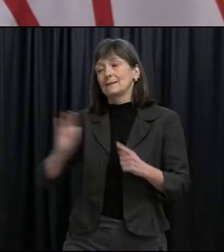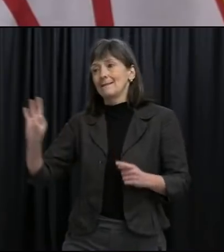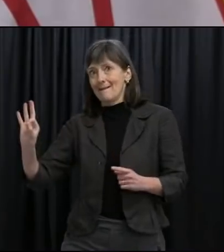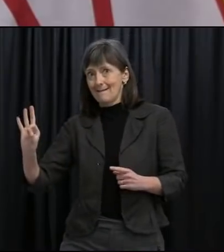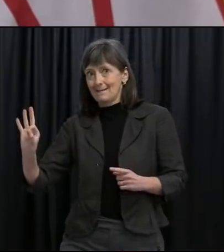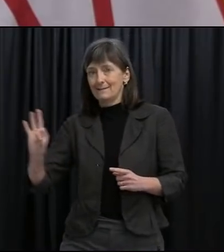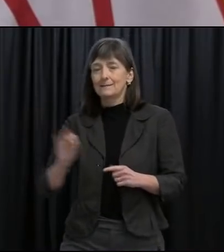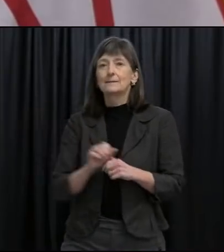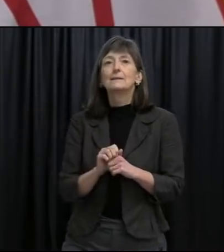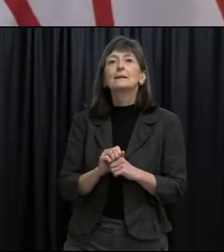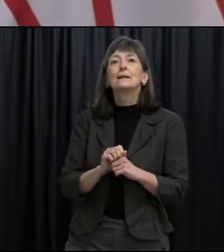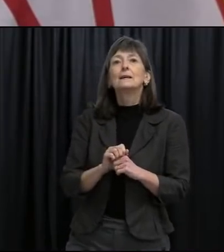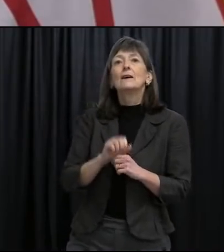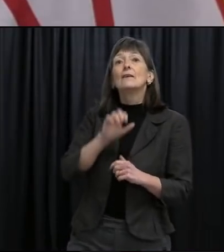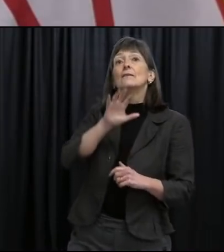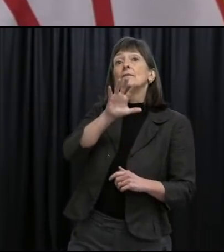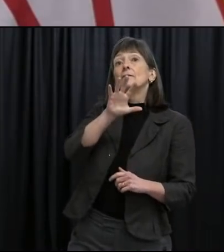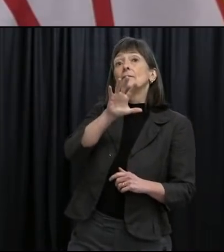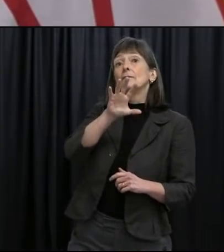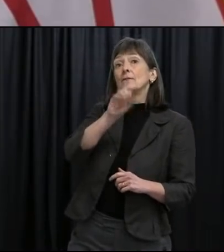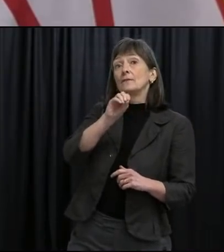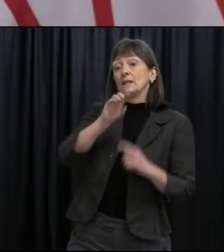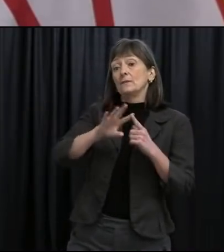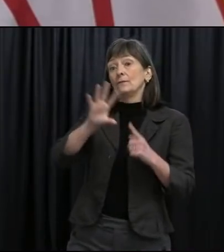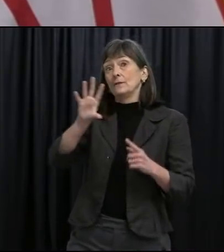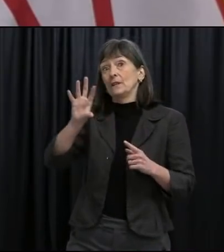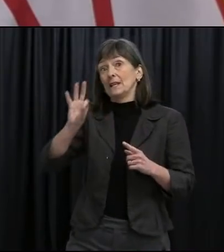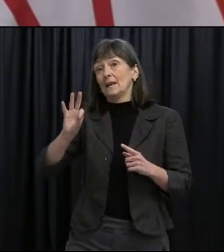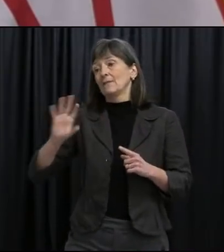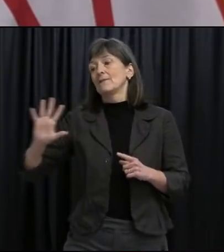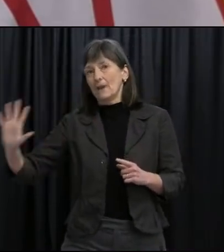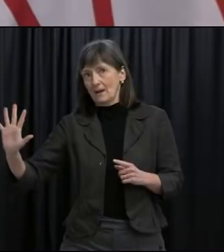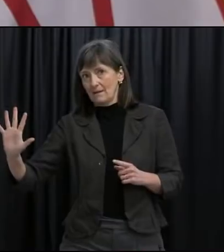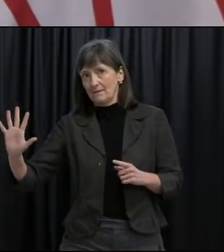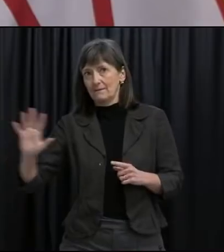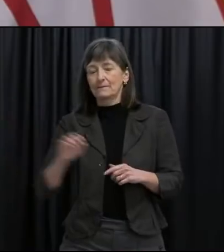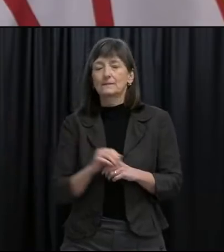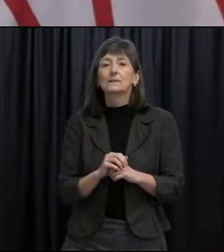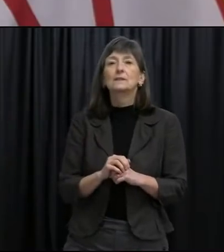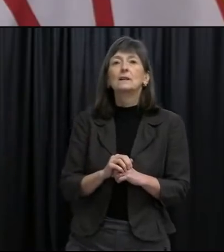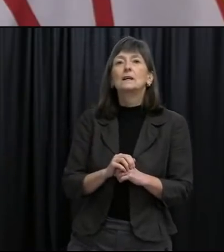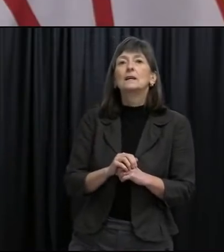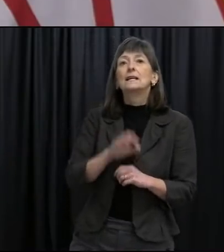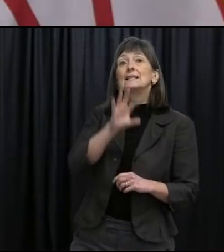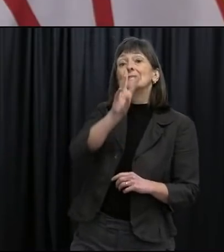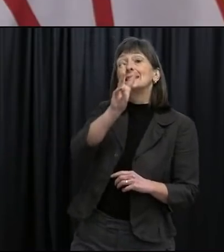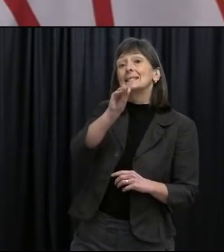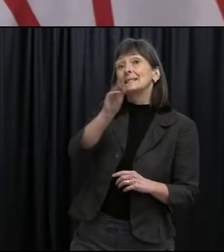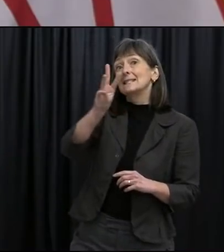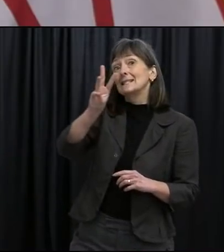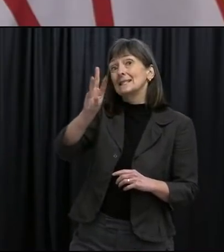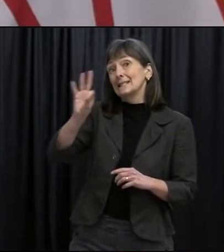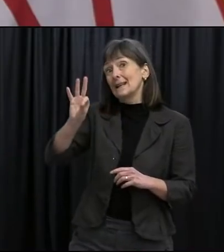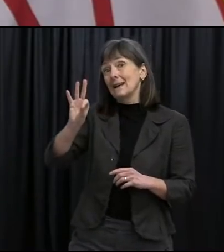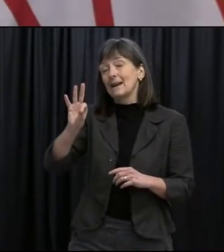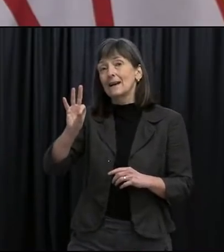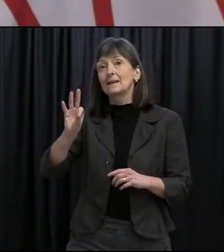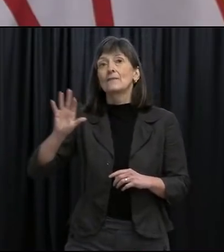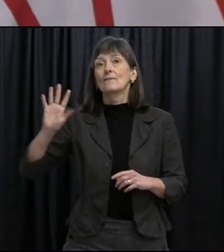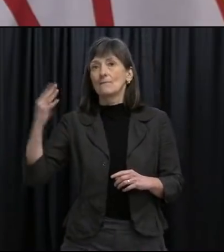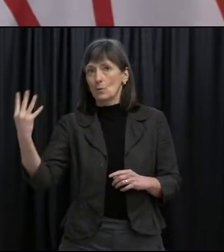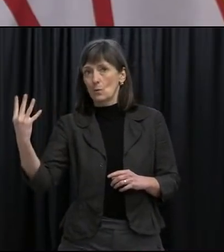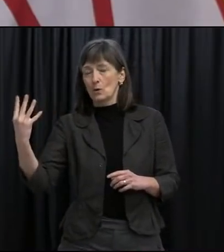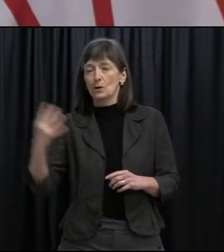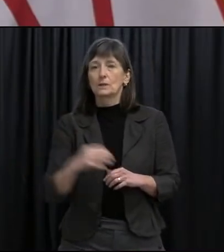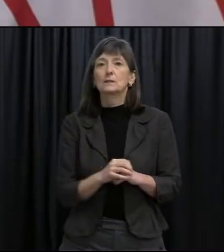49, 5 are between 50 and 59, 4 are between 60 and